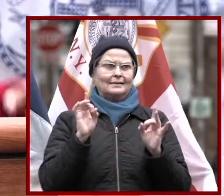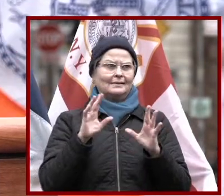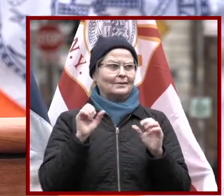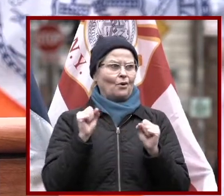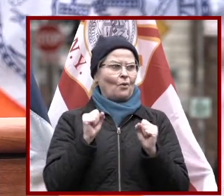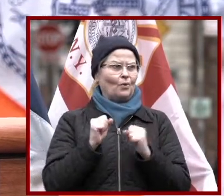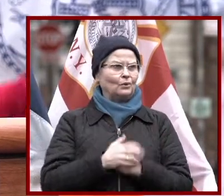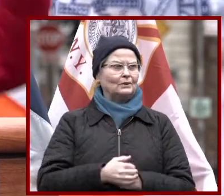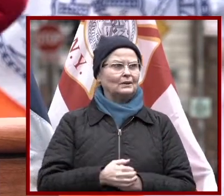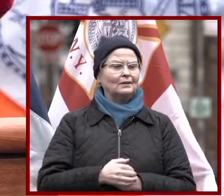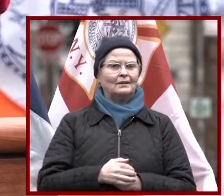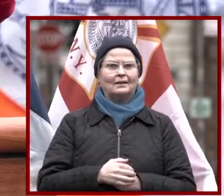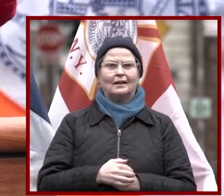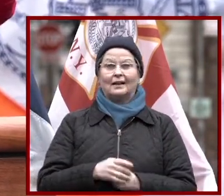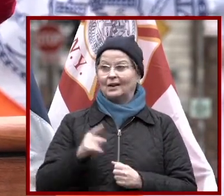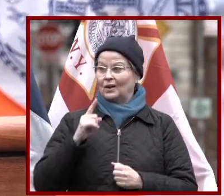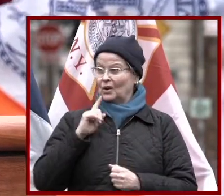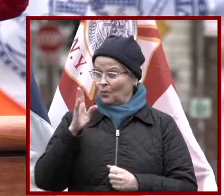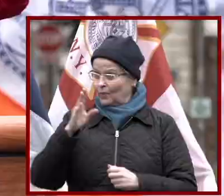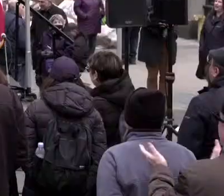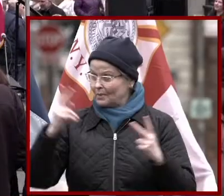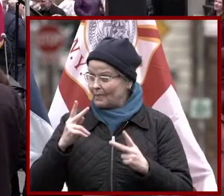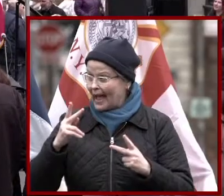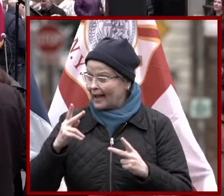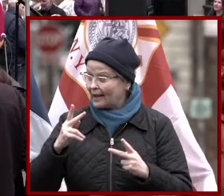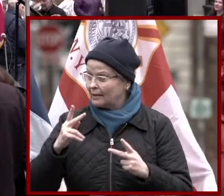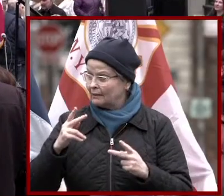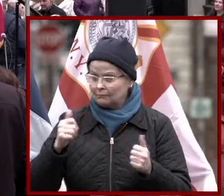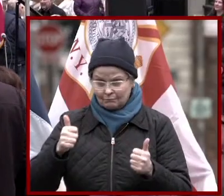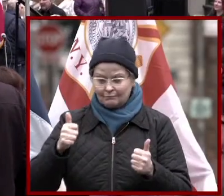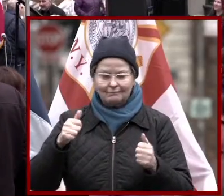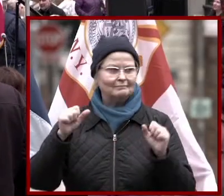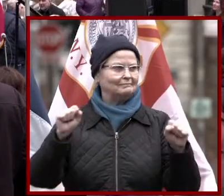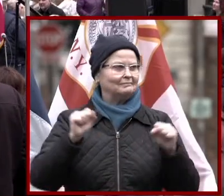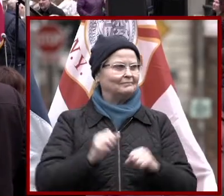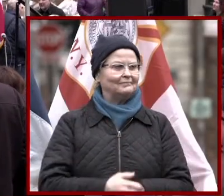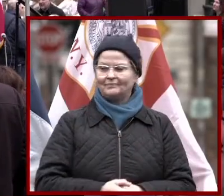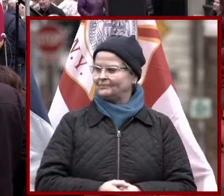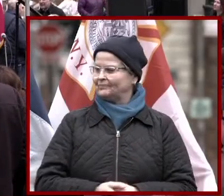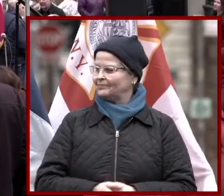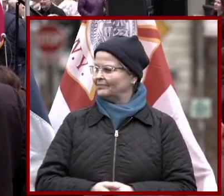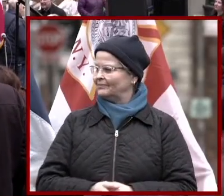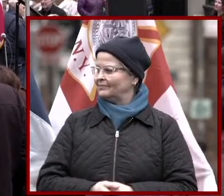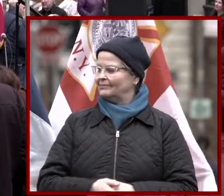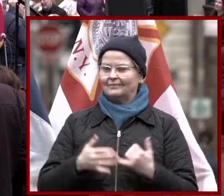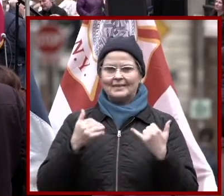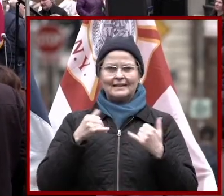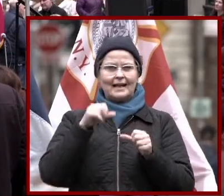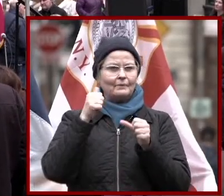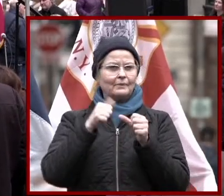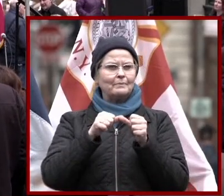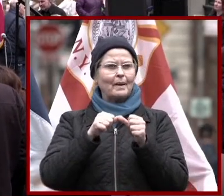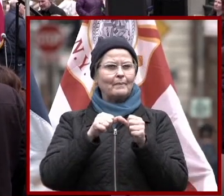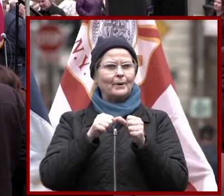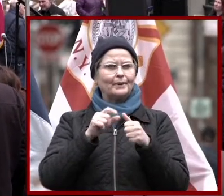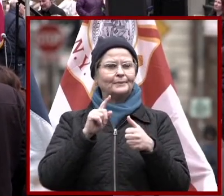know Mark Levine asked. Will you come back? Yes. Okay. Today we remember